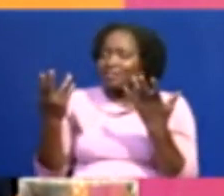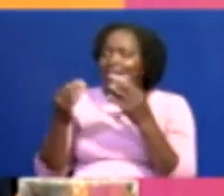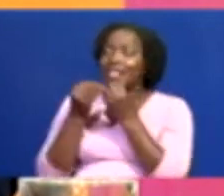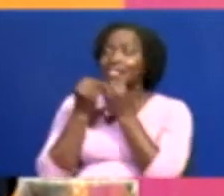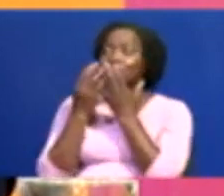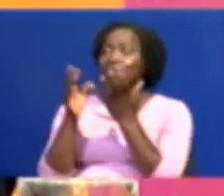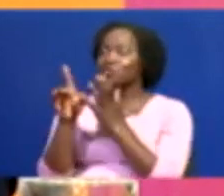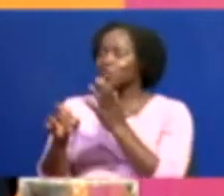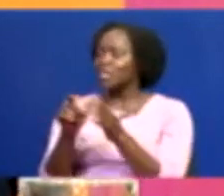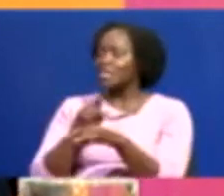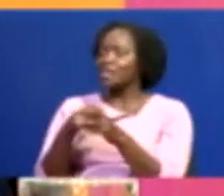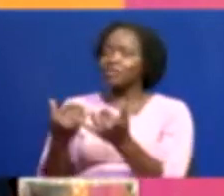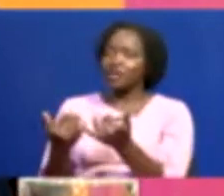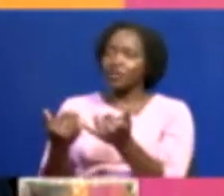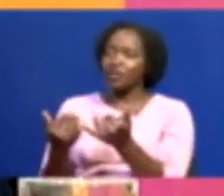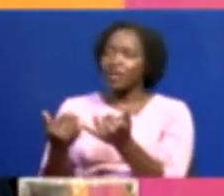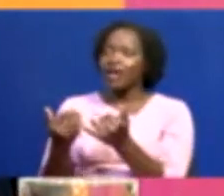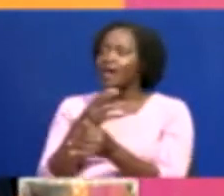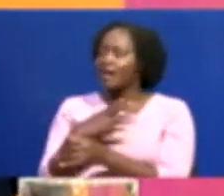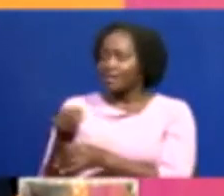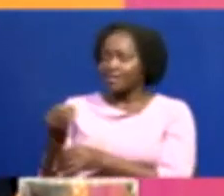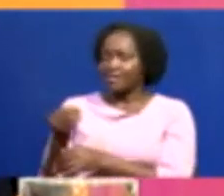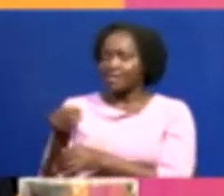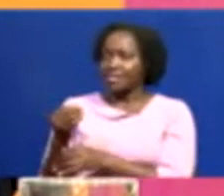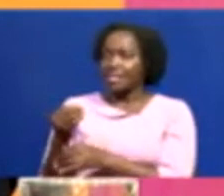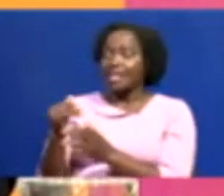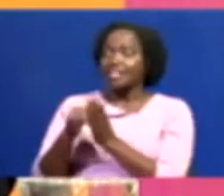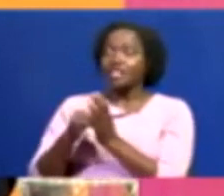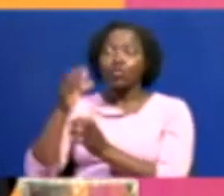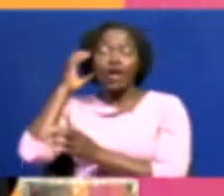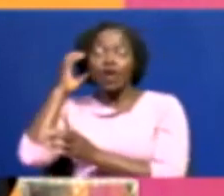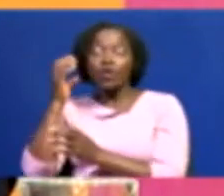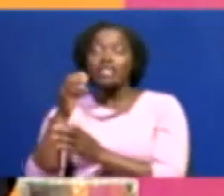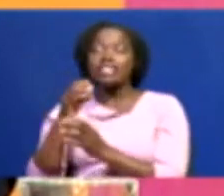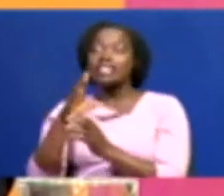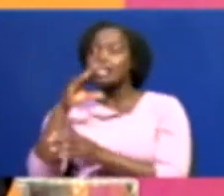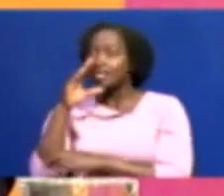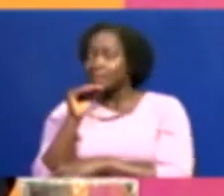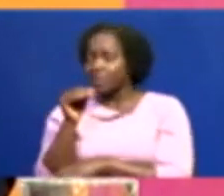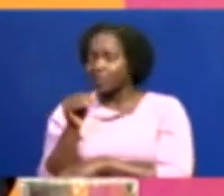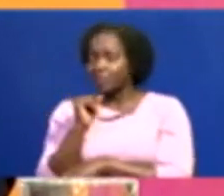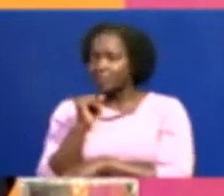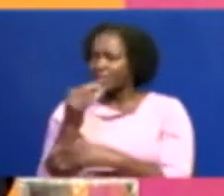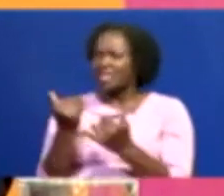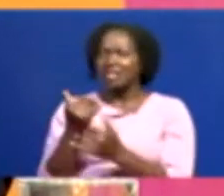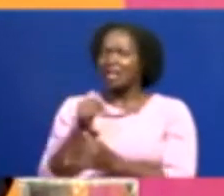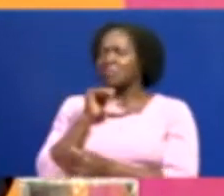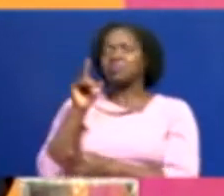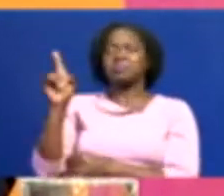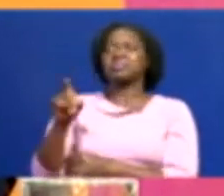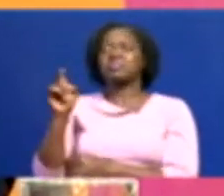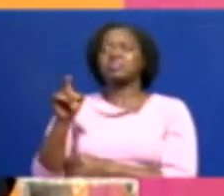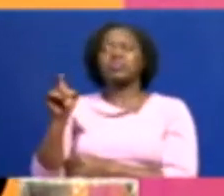that we need at this juncture. And just to echo his sentiments, right now, we do not need to hear a lot